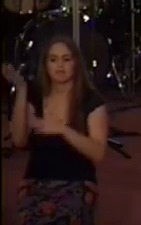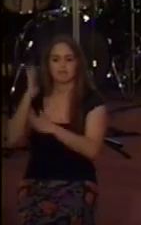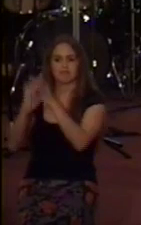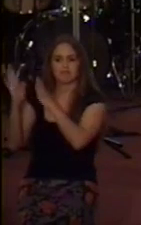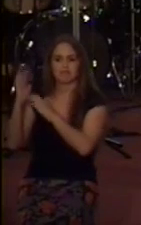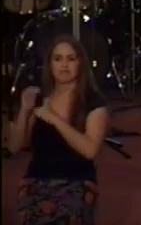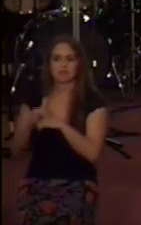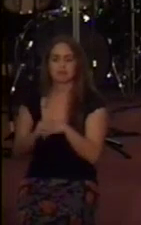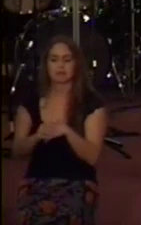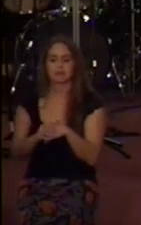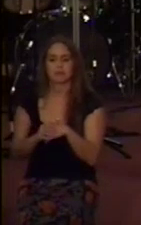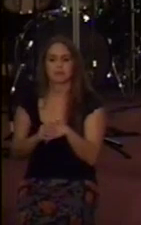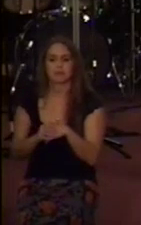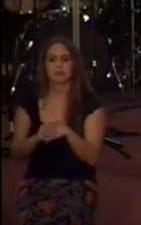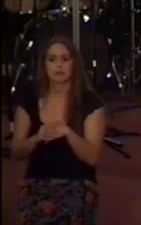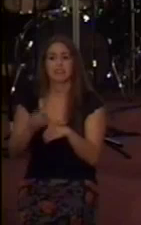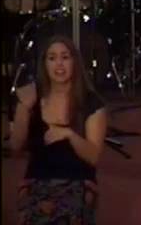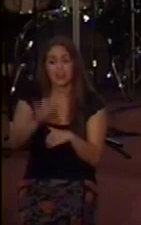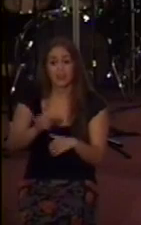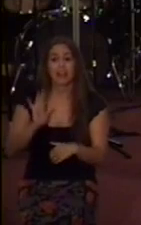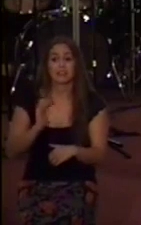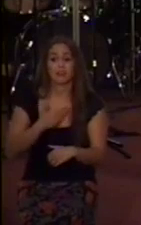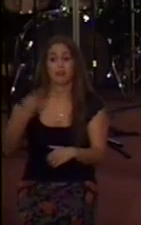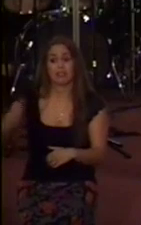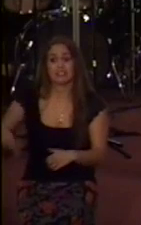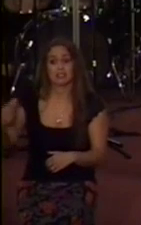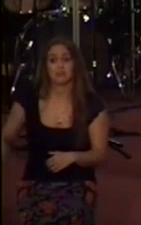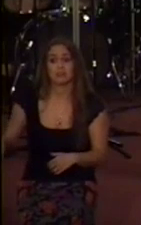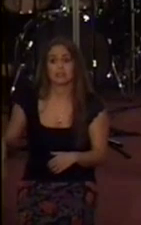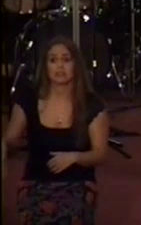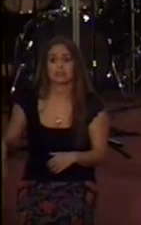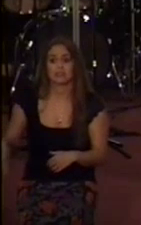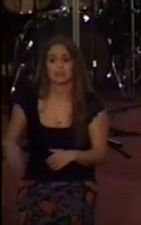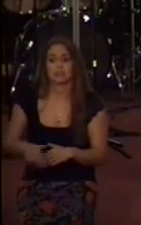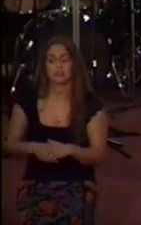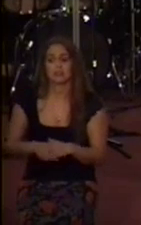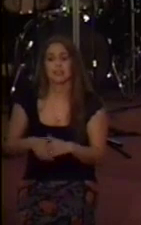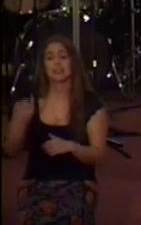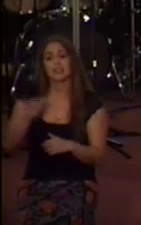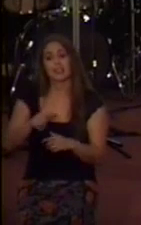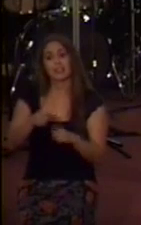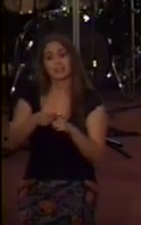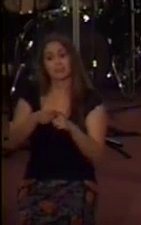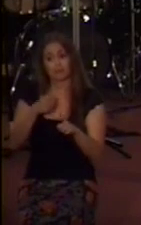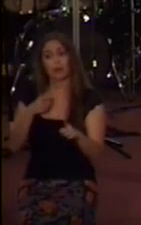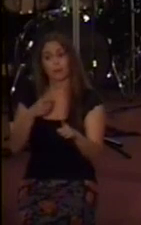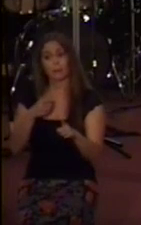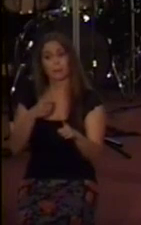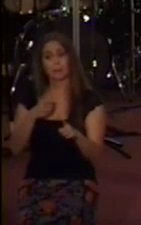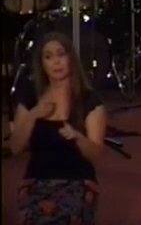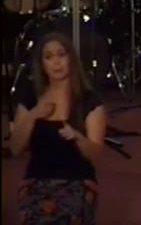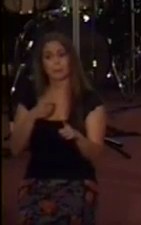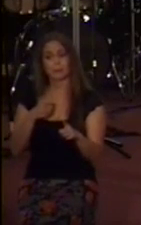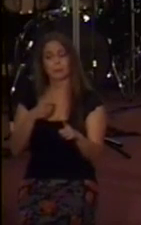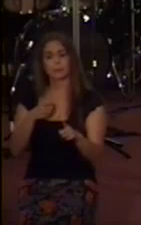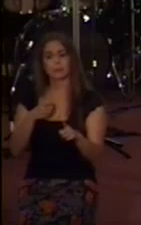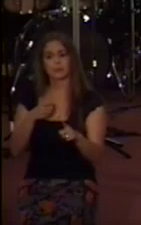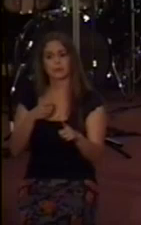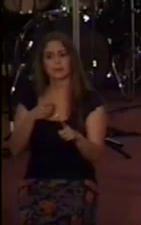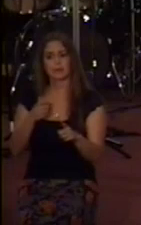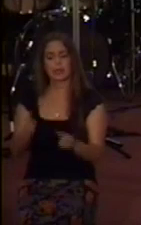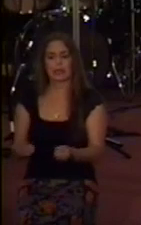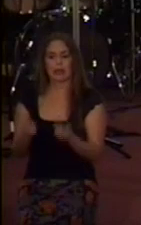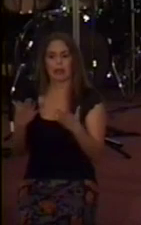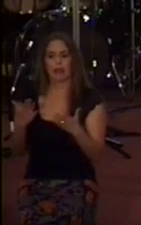Folks, that's our heritage. That's where we came from. And there's a lot of